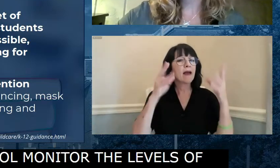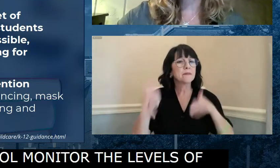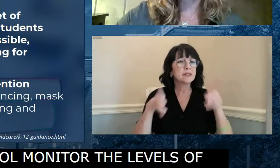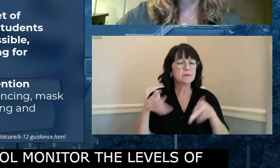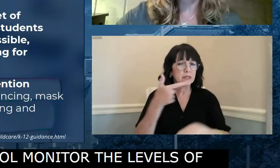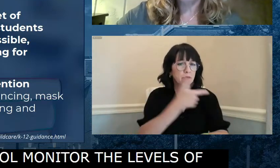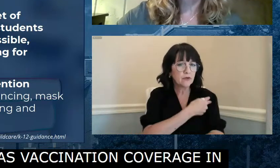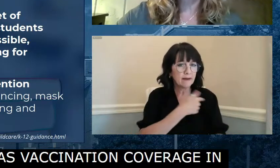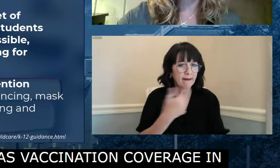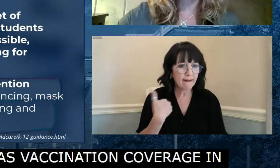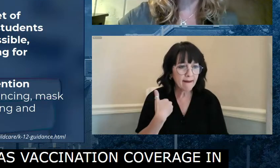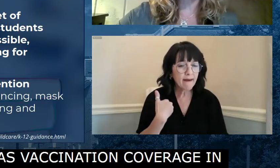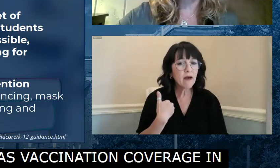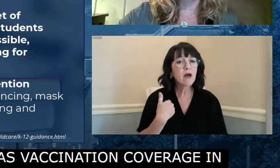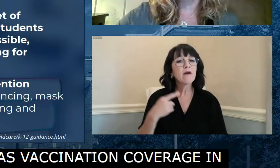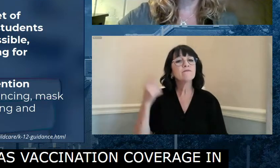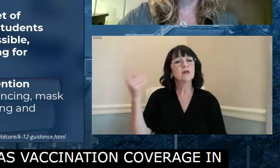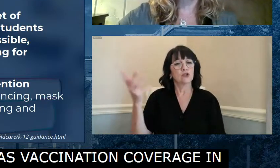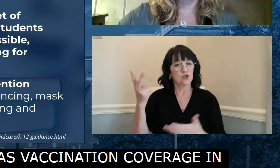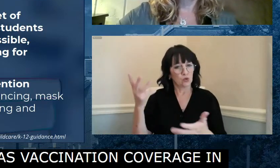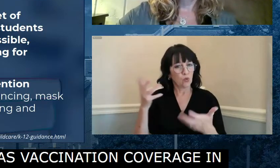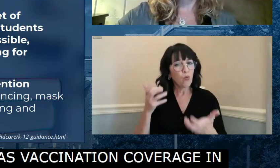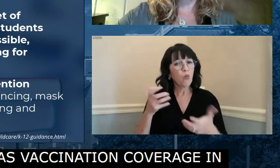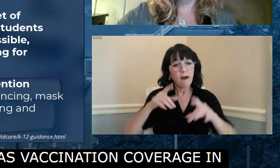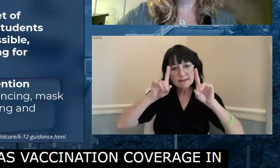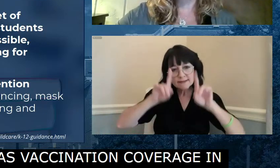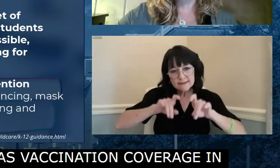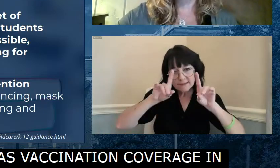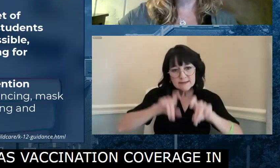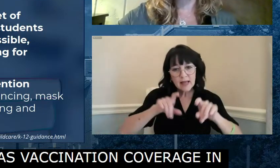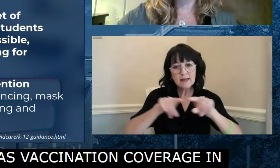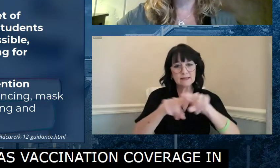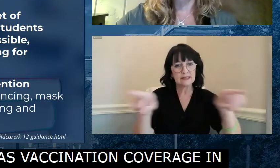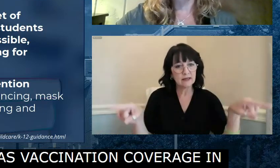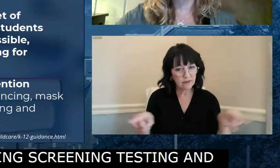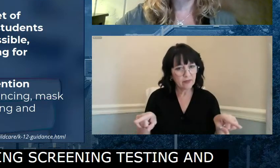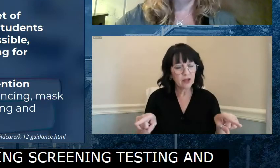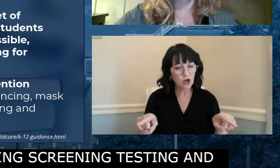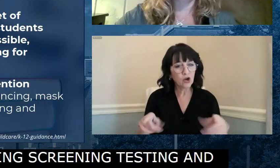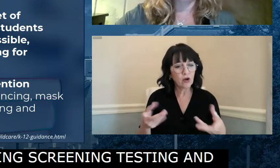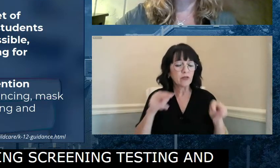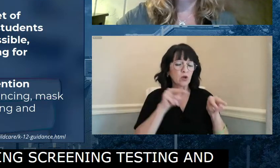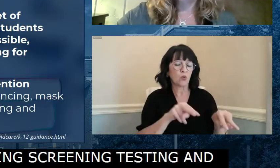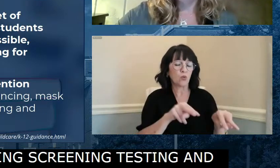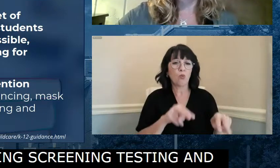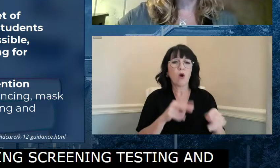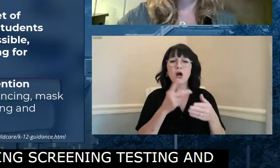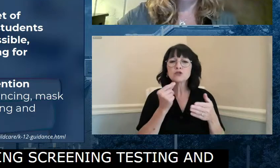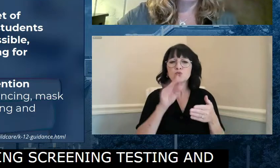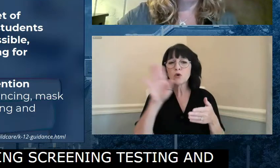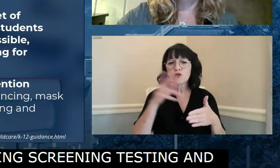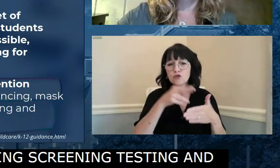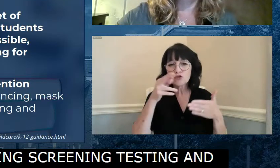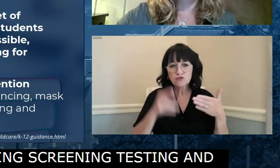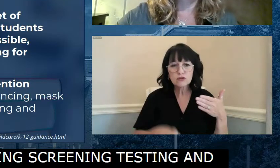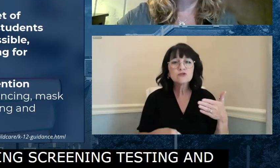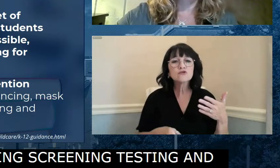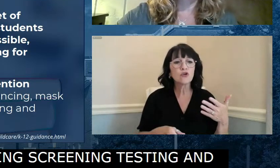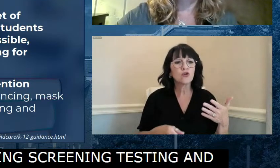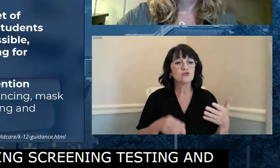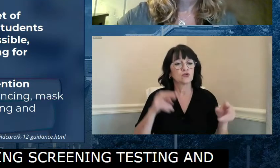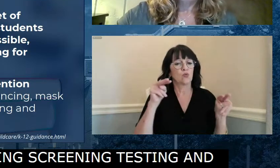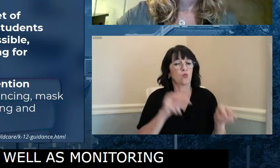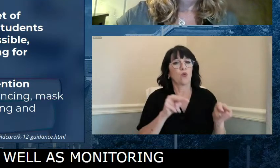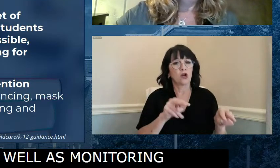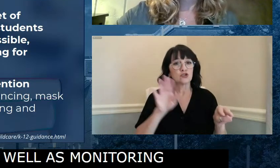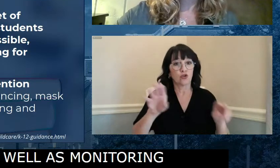promoting screening testing and also monitoring their results, as well as monitoring outbreaks to make their